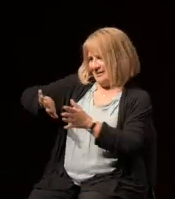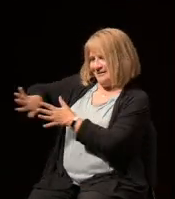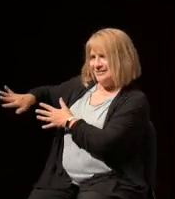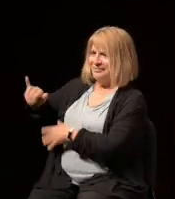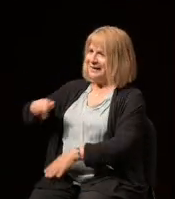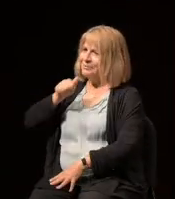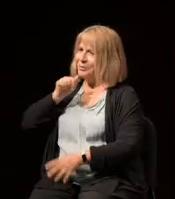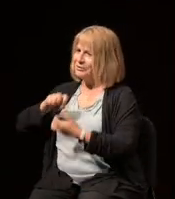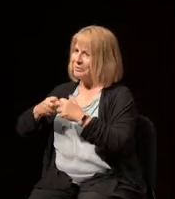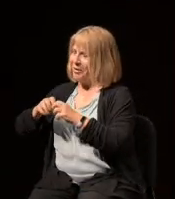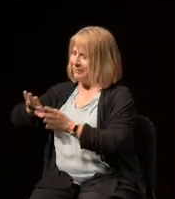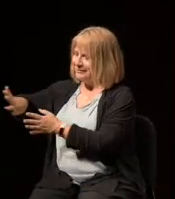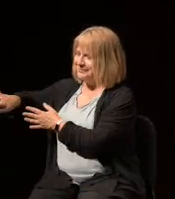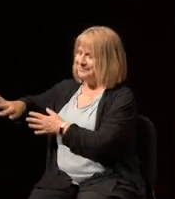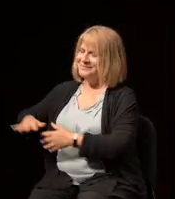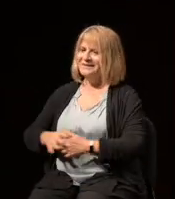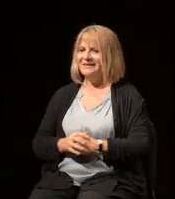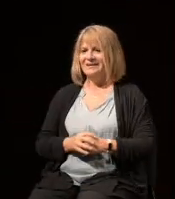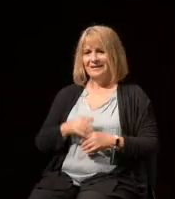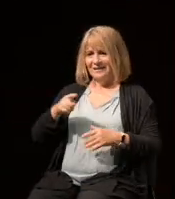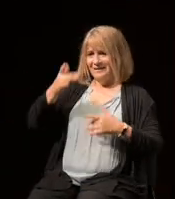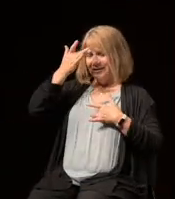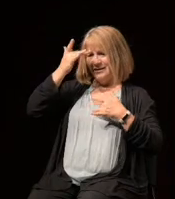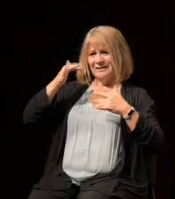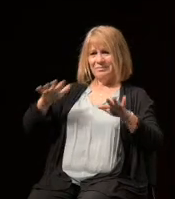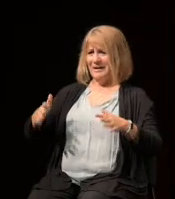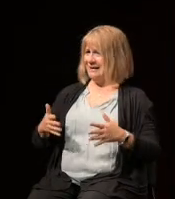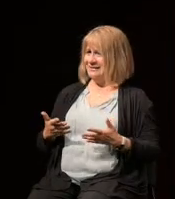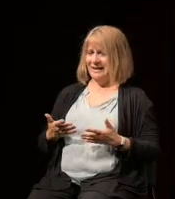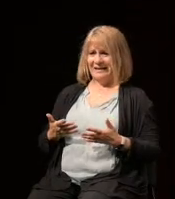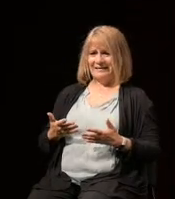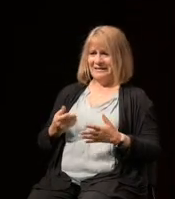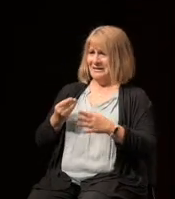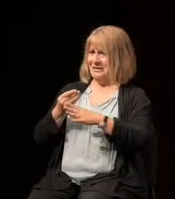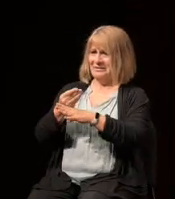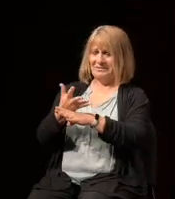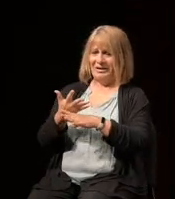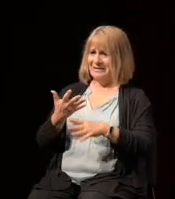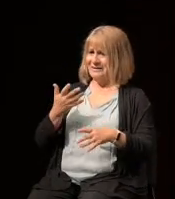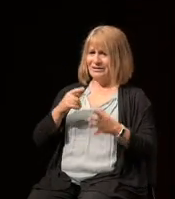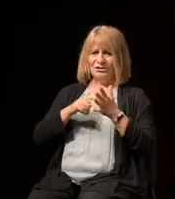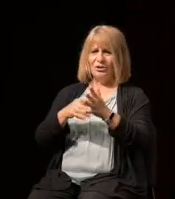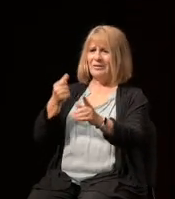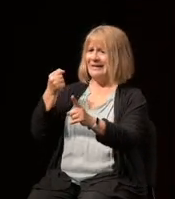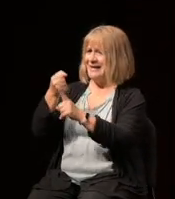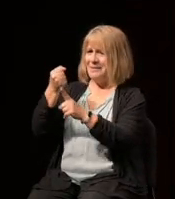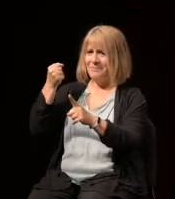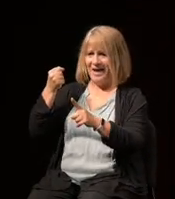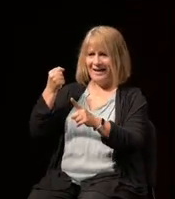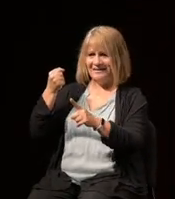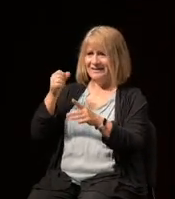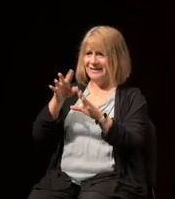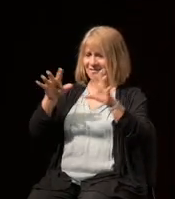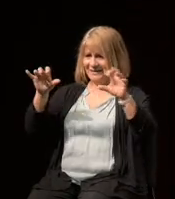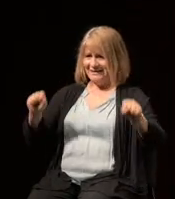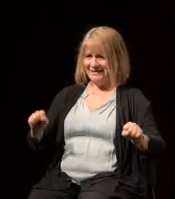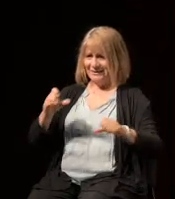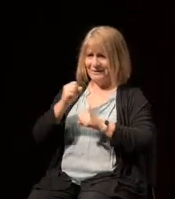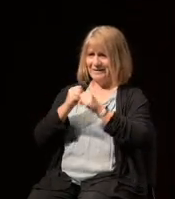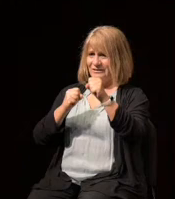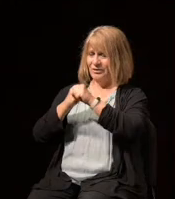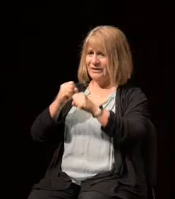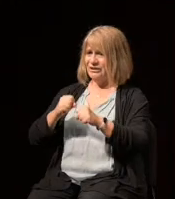problems, this pandemic laid bare the impact of the systems and structures that create